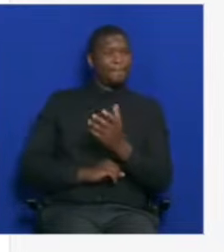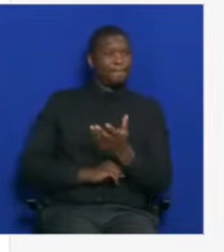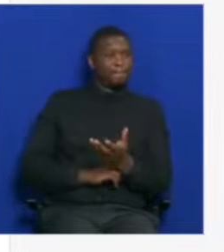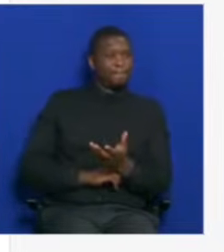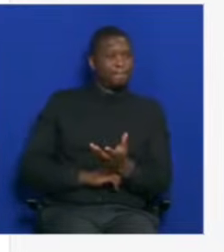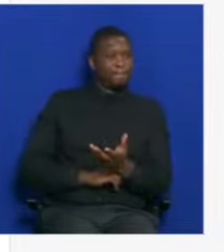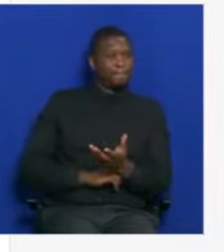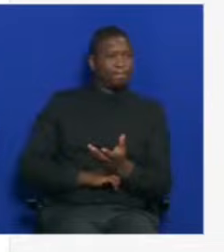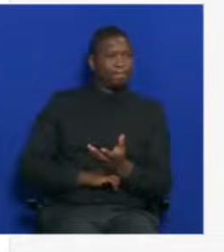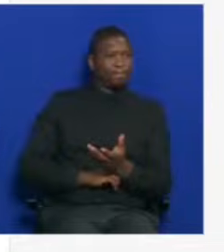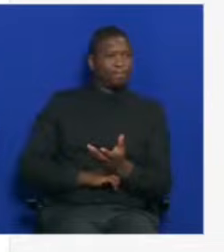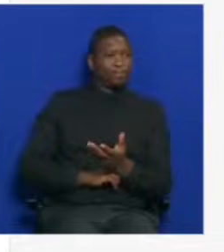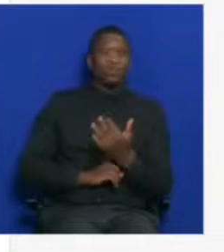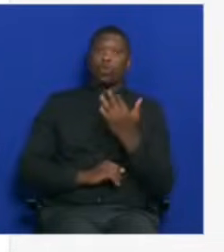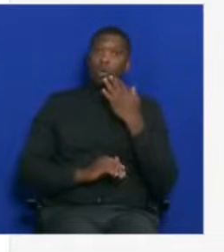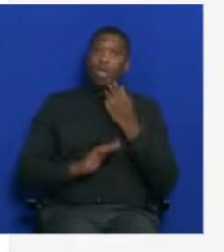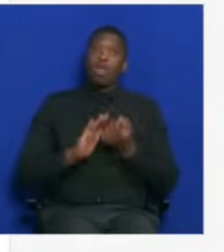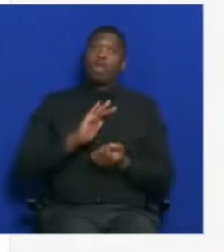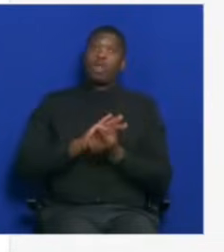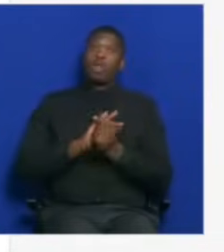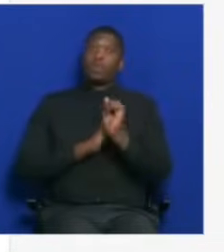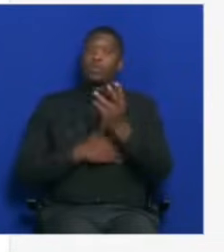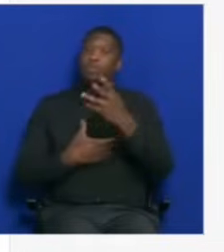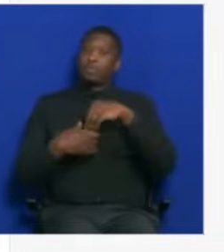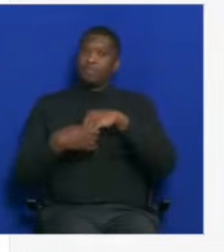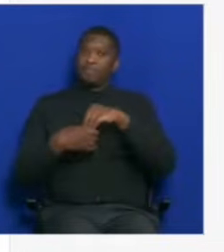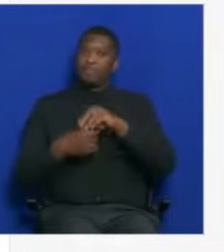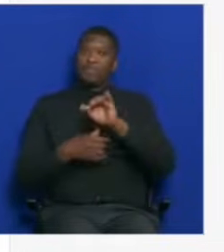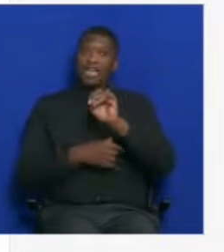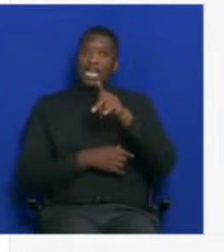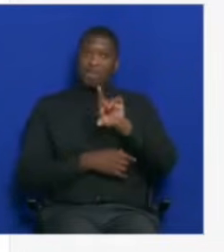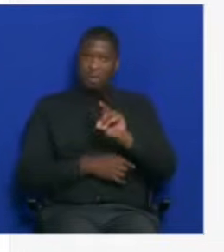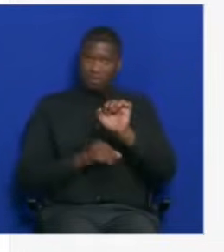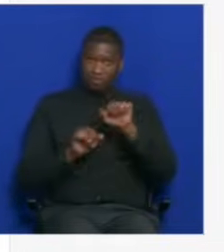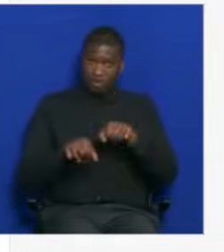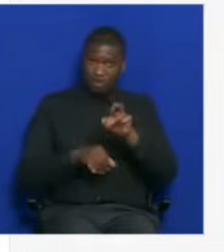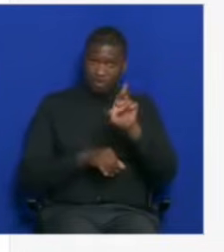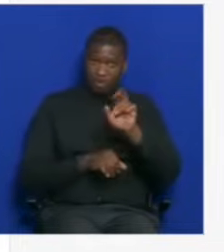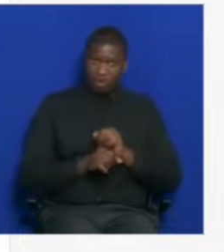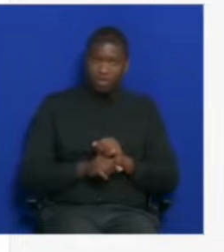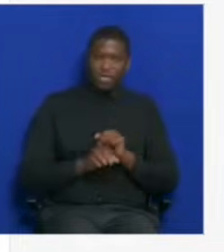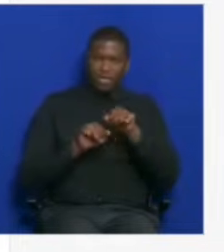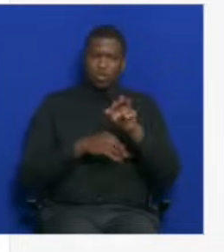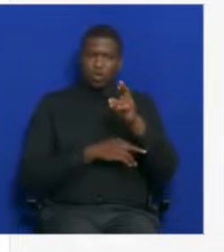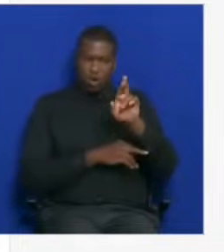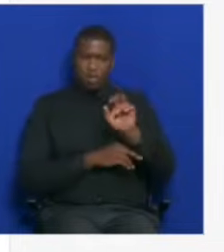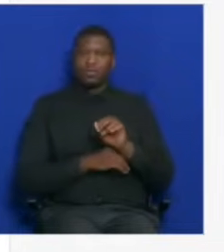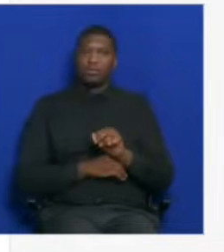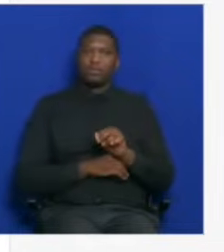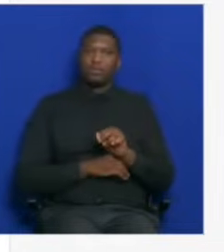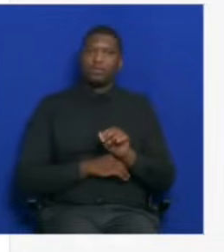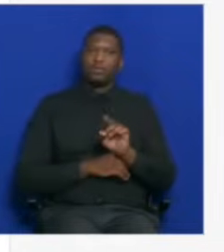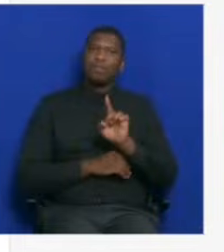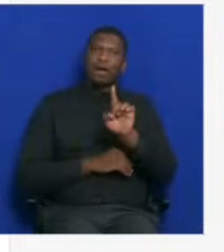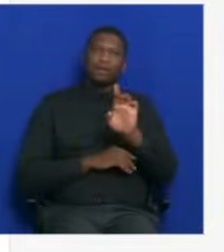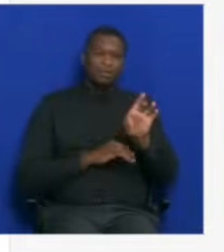during your time at IPID. Is that correct? Yes, that's correct. And it seems unrelated to the blue lights.